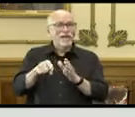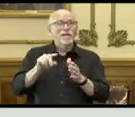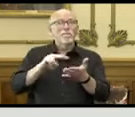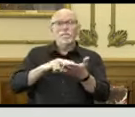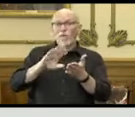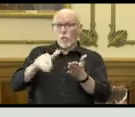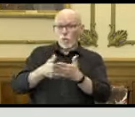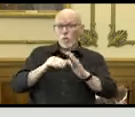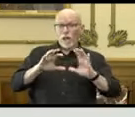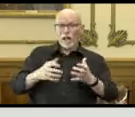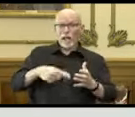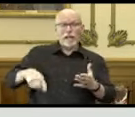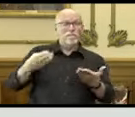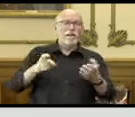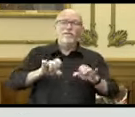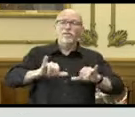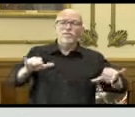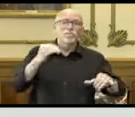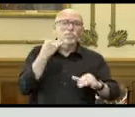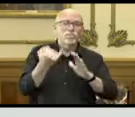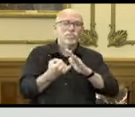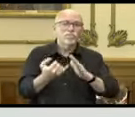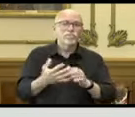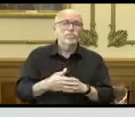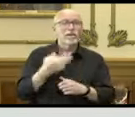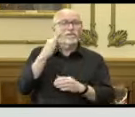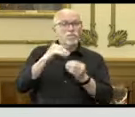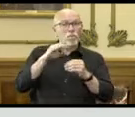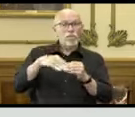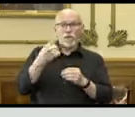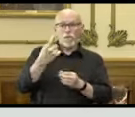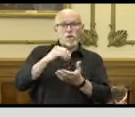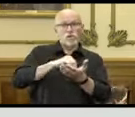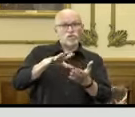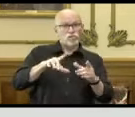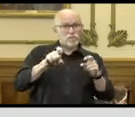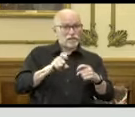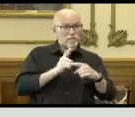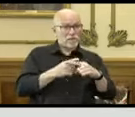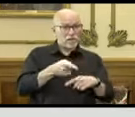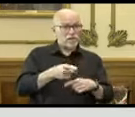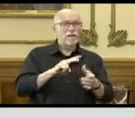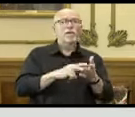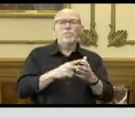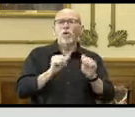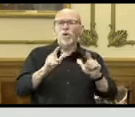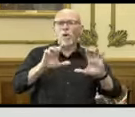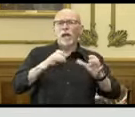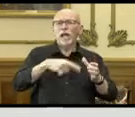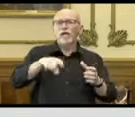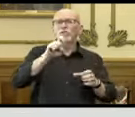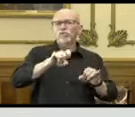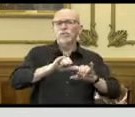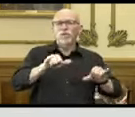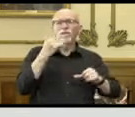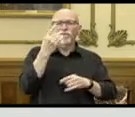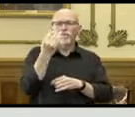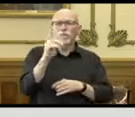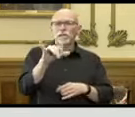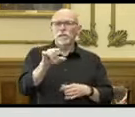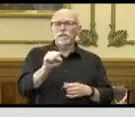may need to quarantine. As mentioned, if more than one student tests positive in a classroom, the entire classroom should quarantine for 14